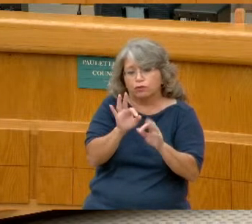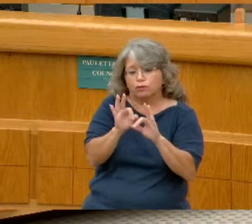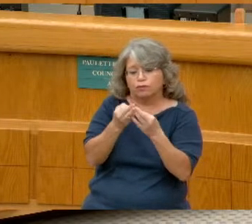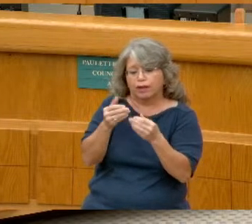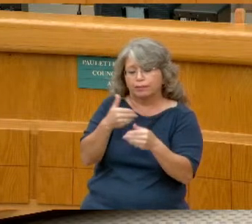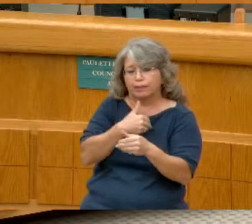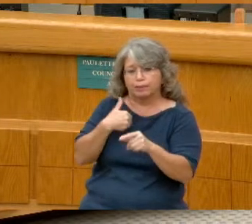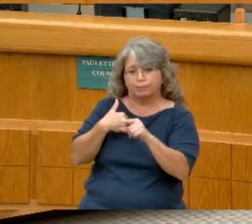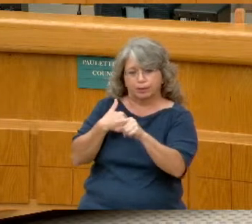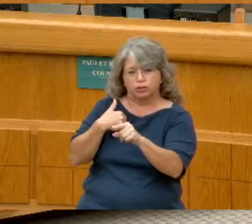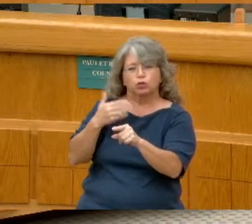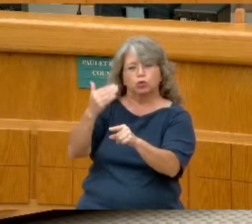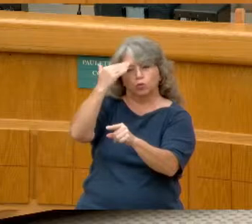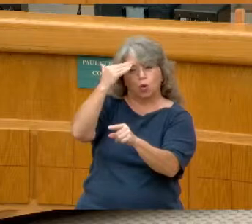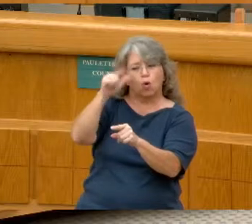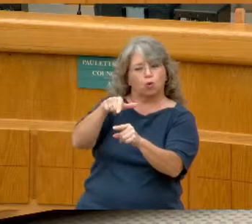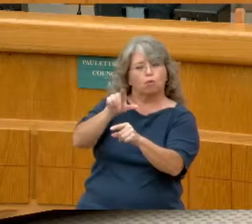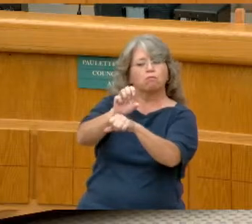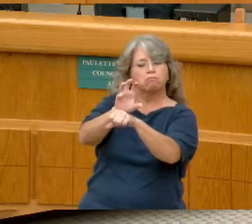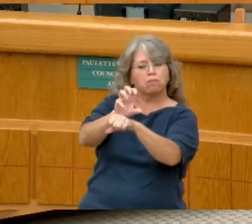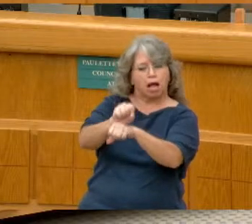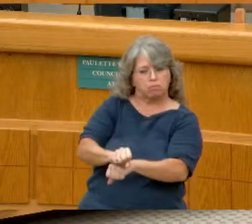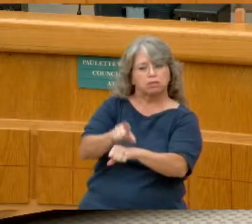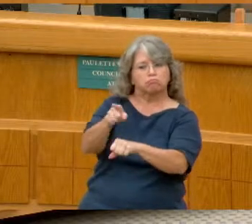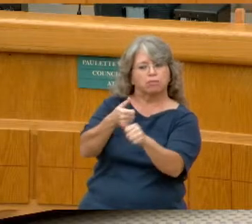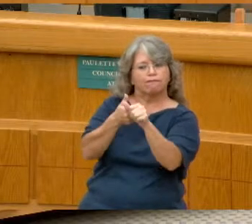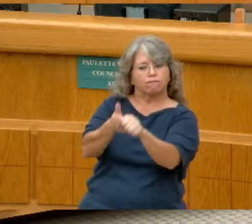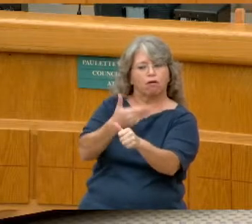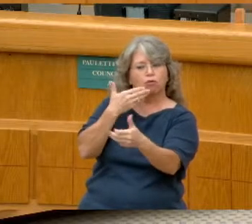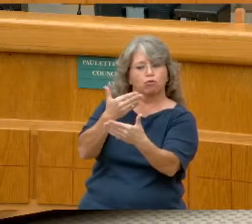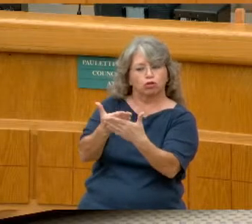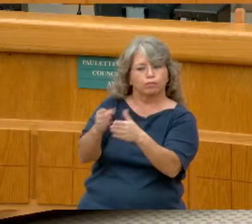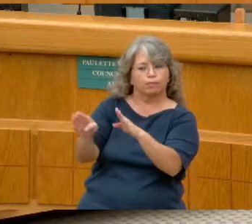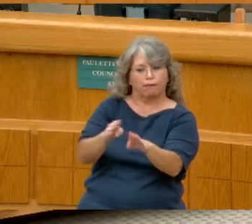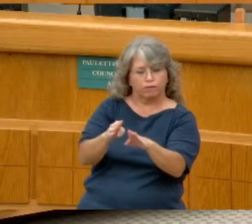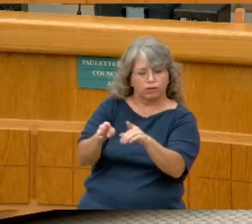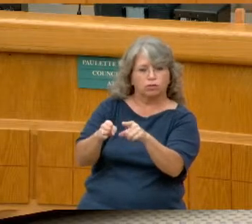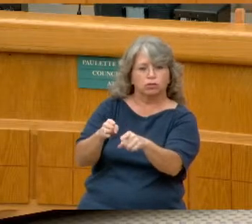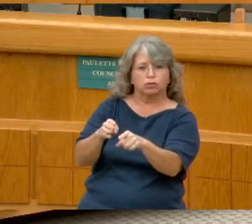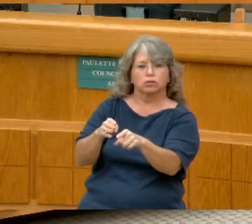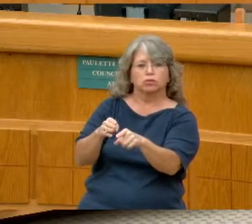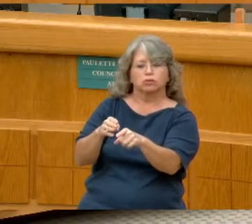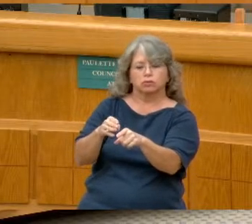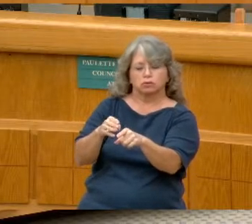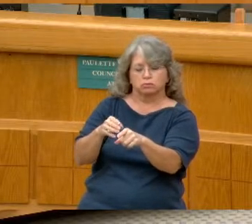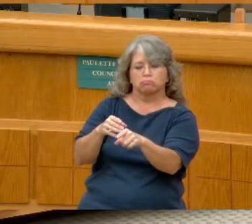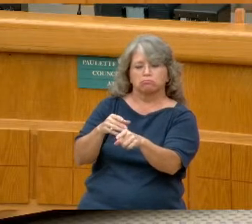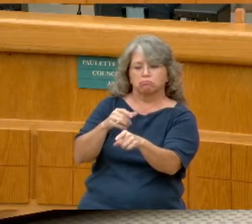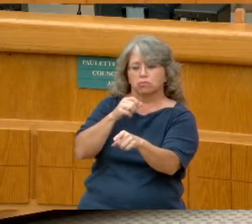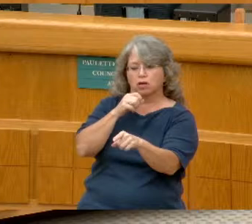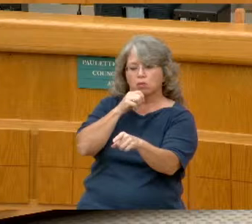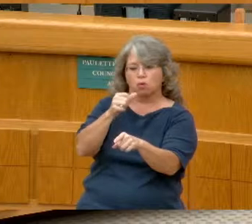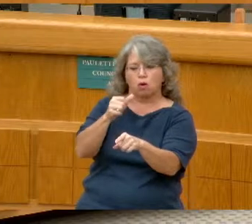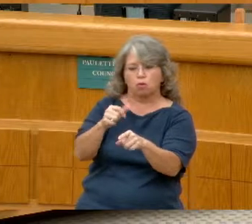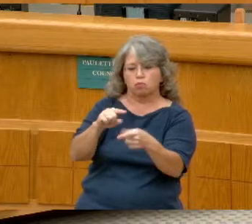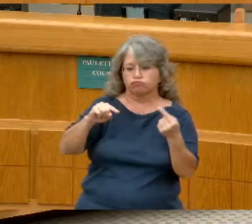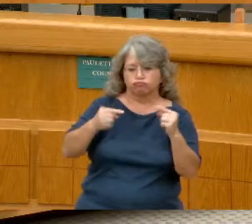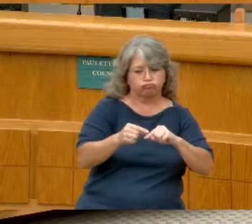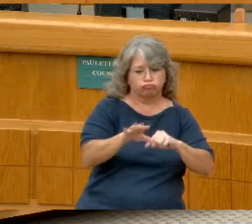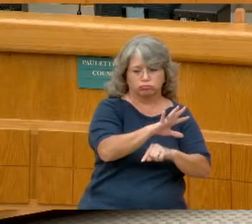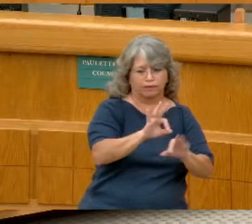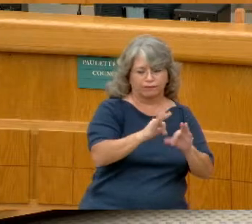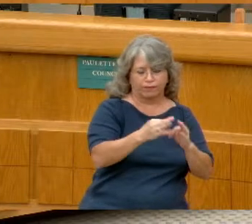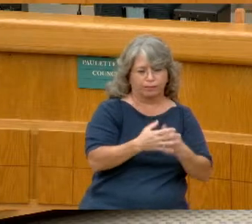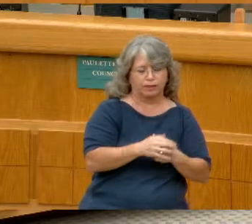are practicing behaviors that will not put any of our families in jeopardy. Be thoughtful of